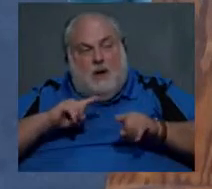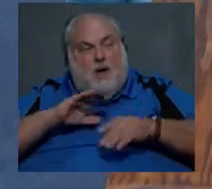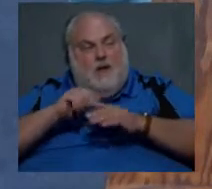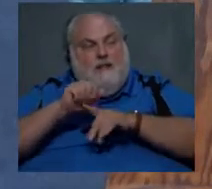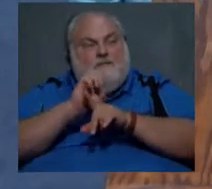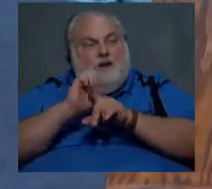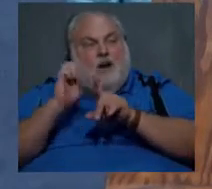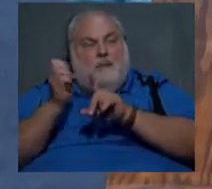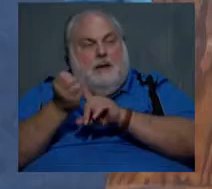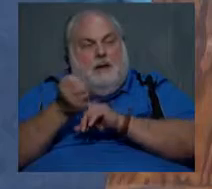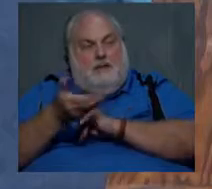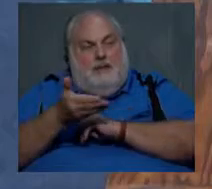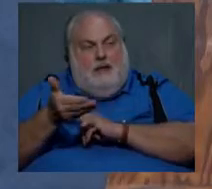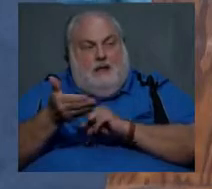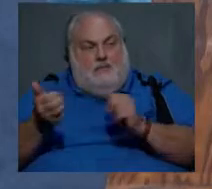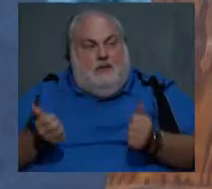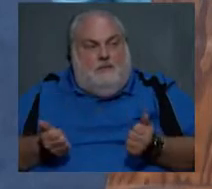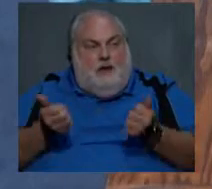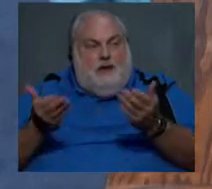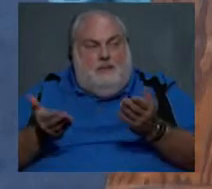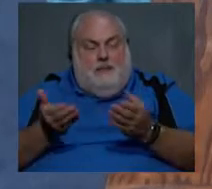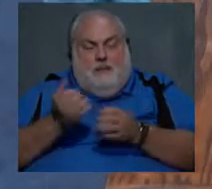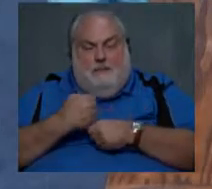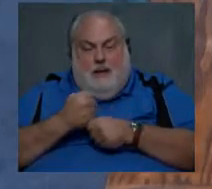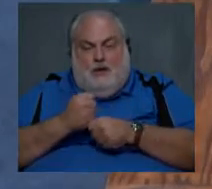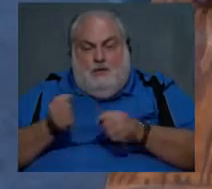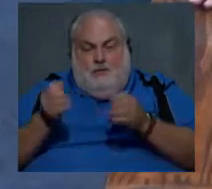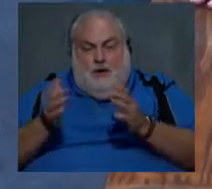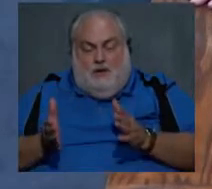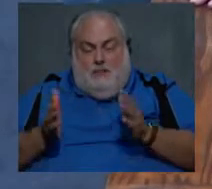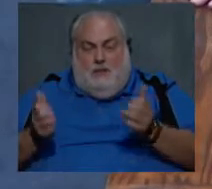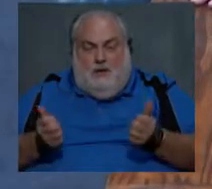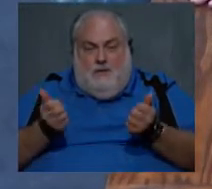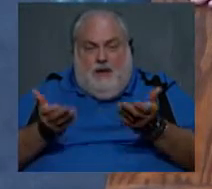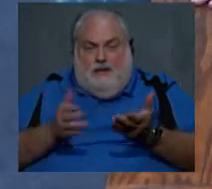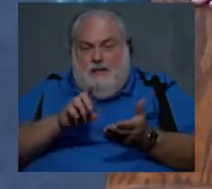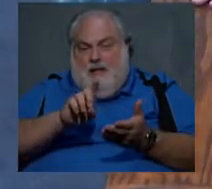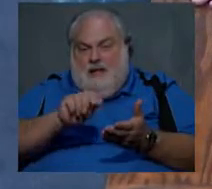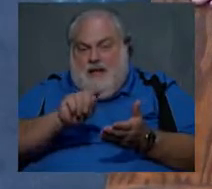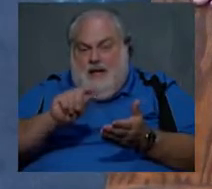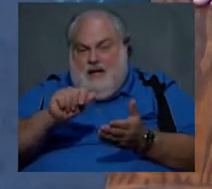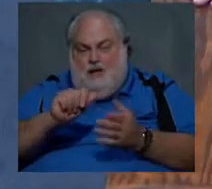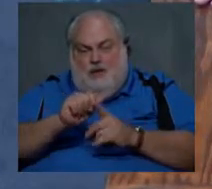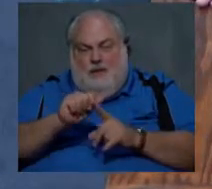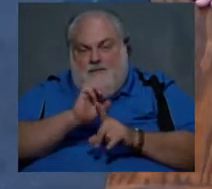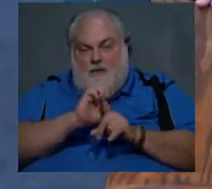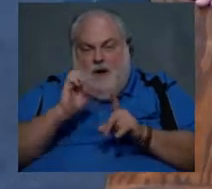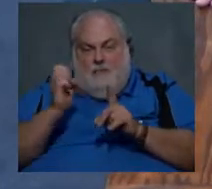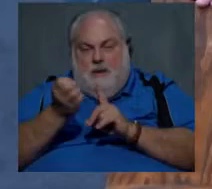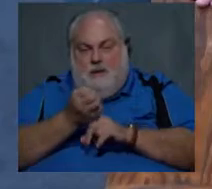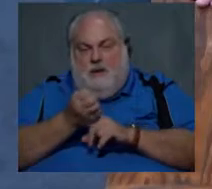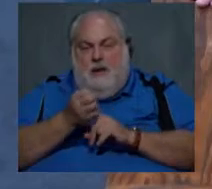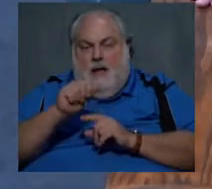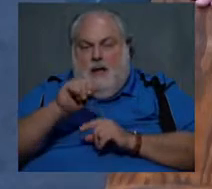would be provided. The manufacturer actually provides that data to the environmental Arkansas